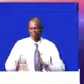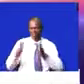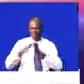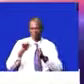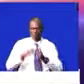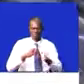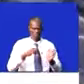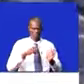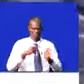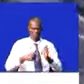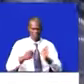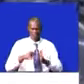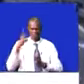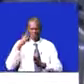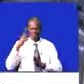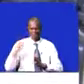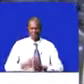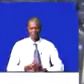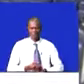no.